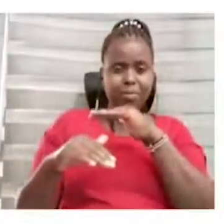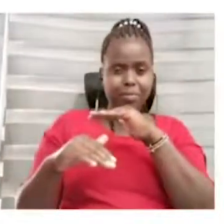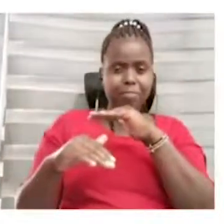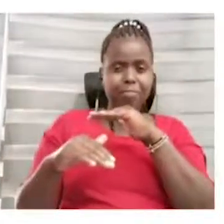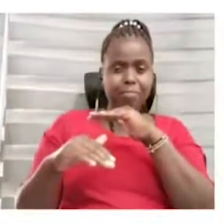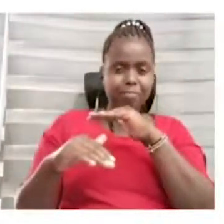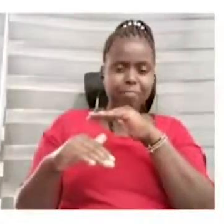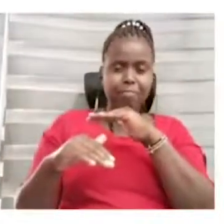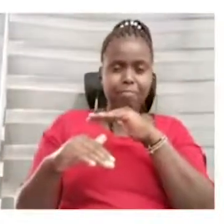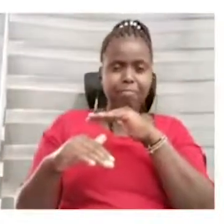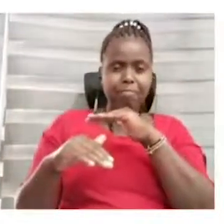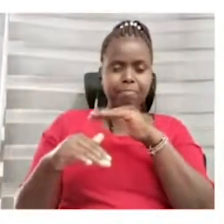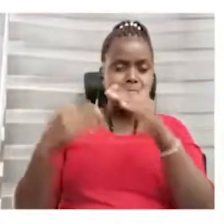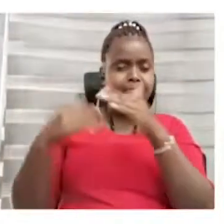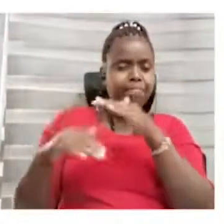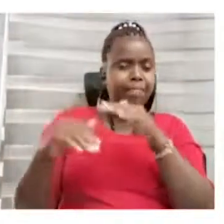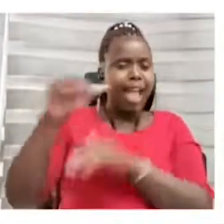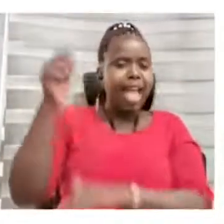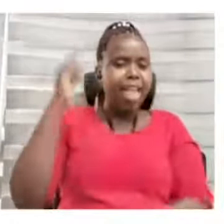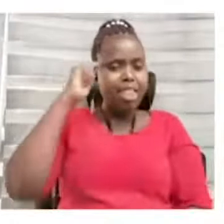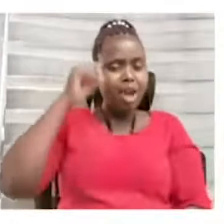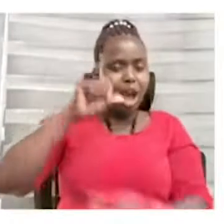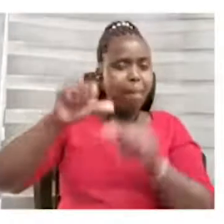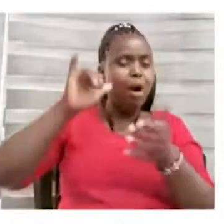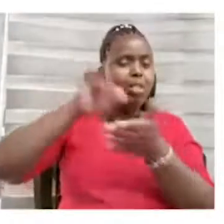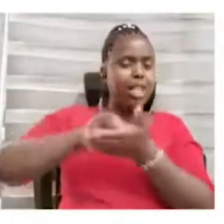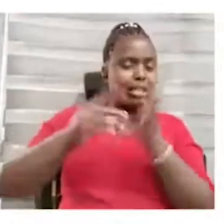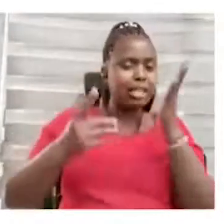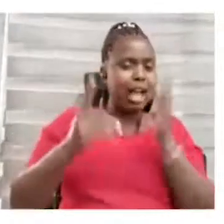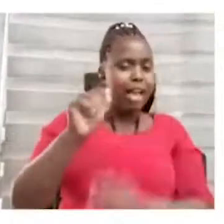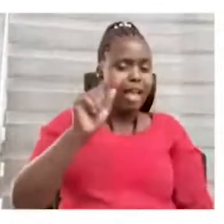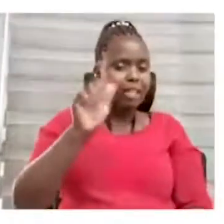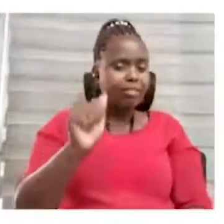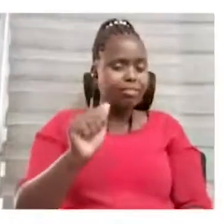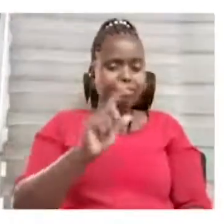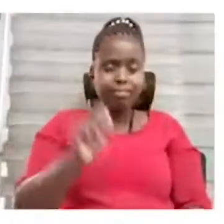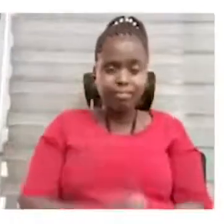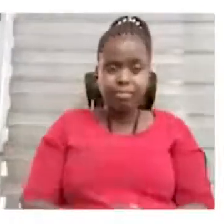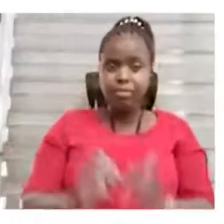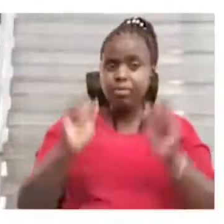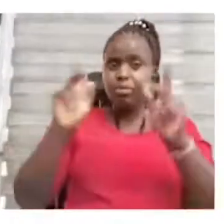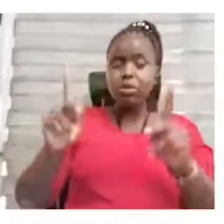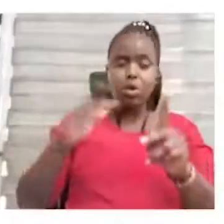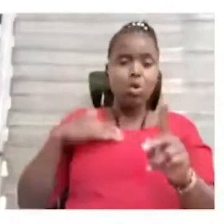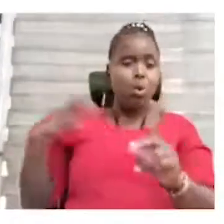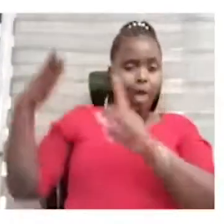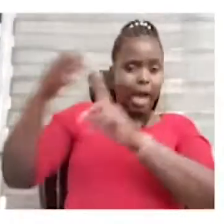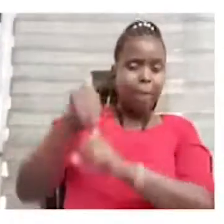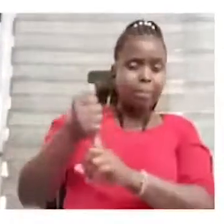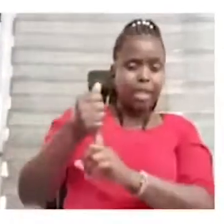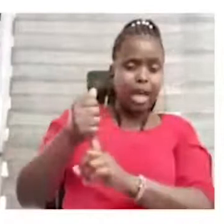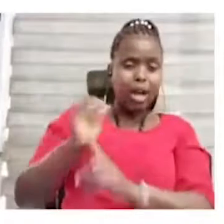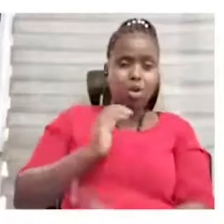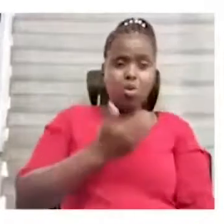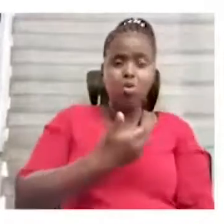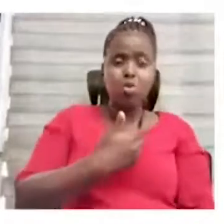Are there any thoughts from the data perspective here from your side? So we did capture, we had, in our